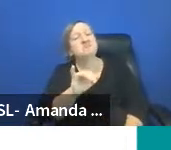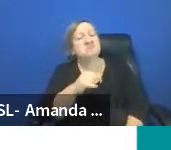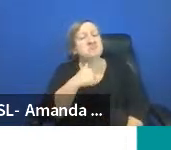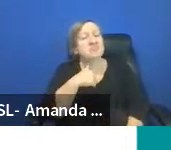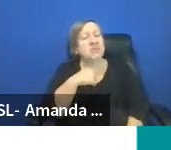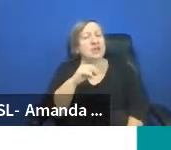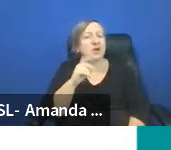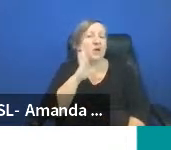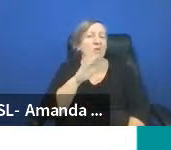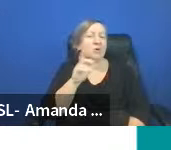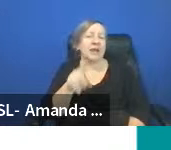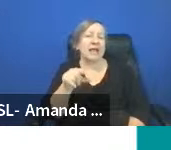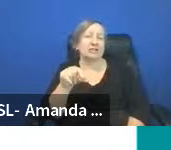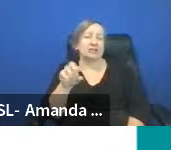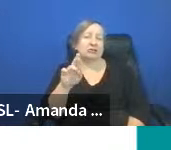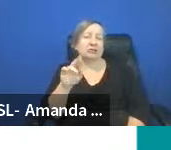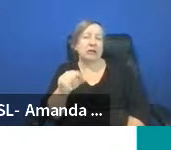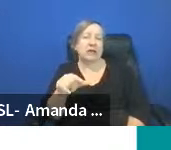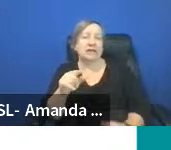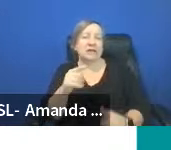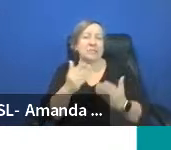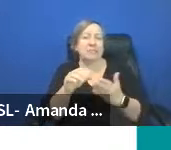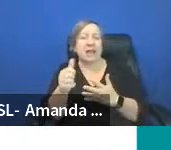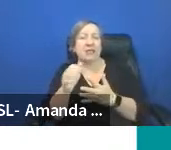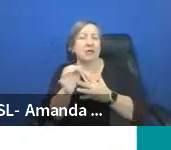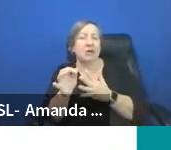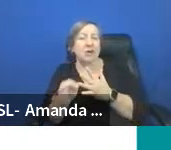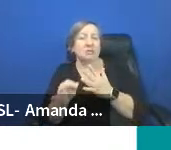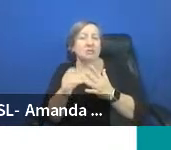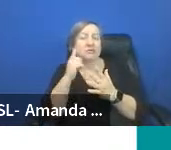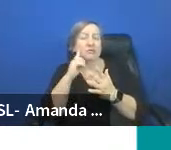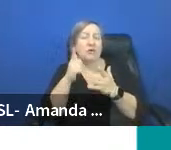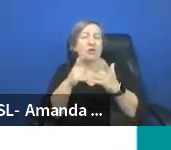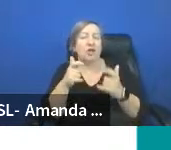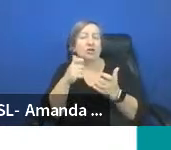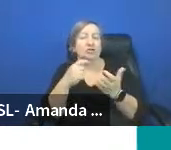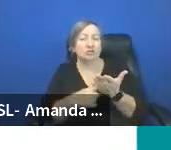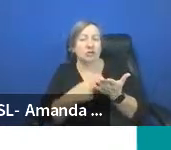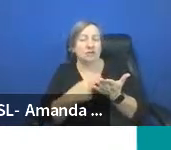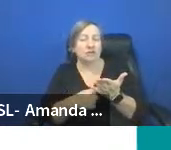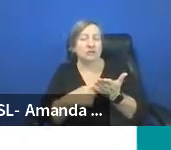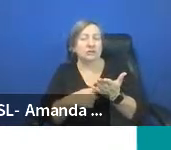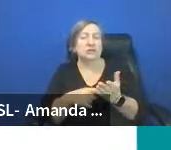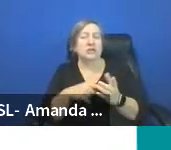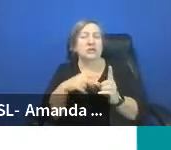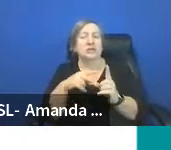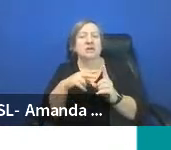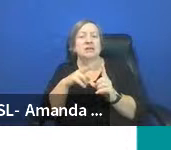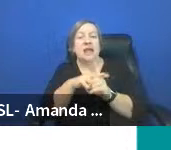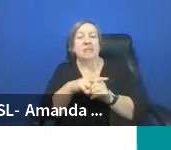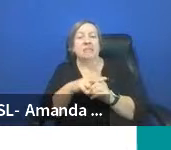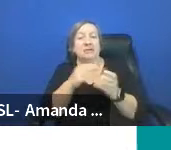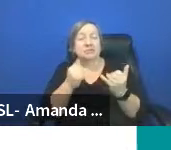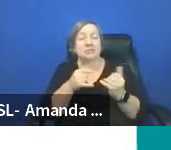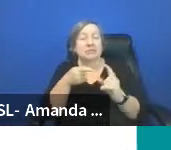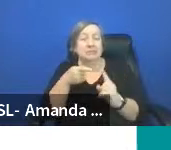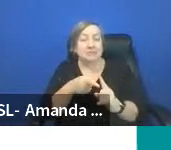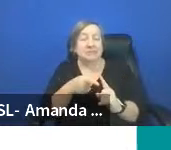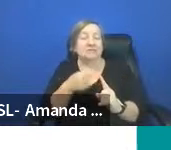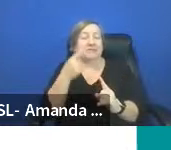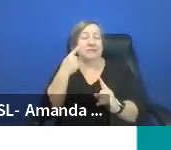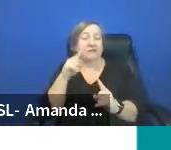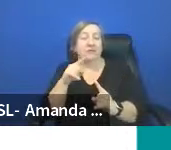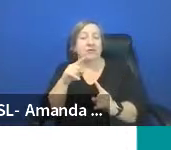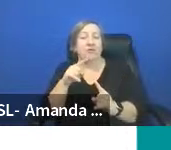to Greg for maybe some other options of having that larger conversation. The applications currently are specifically